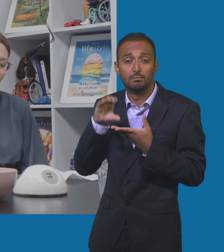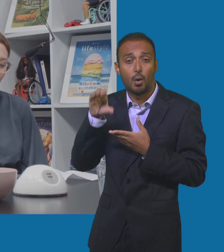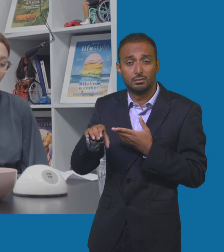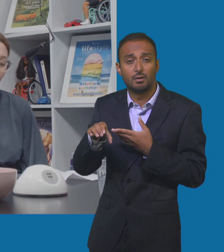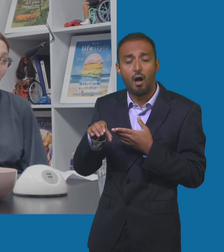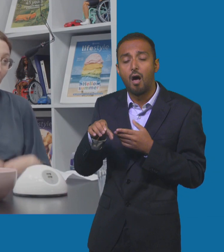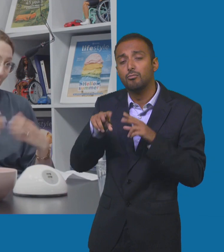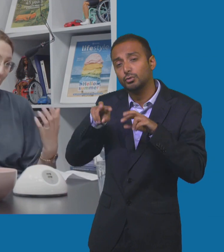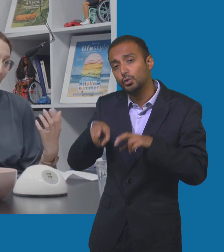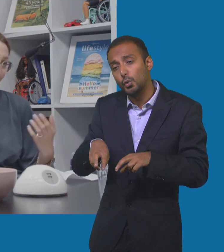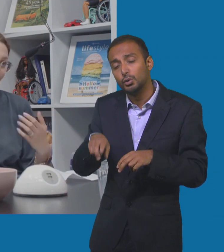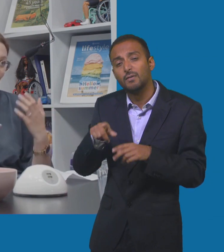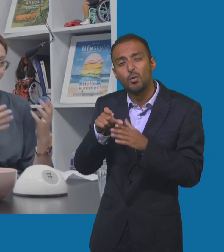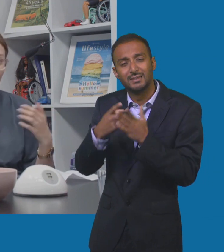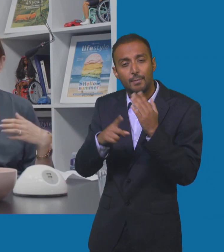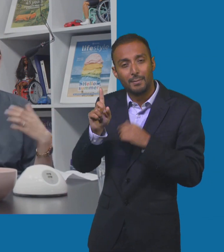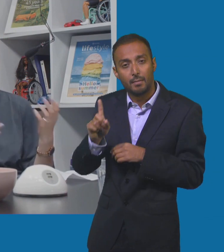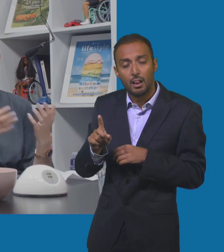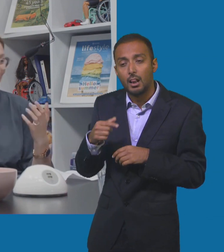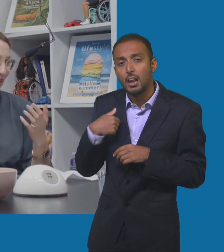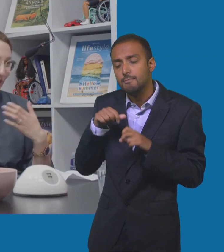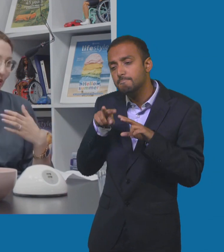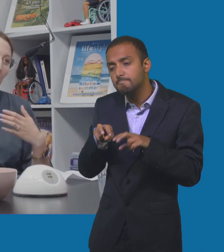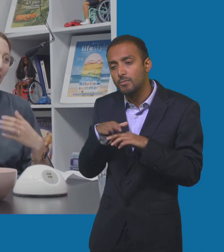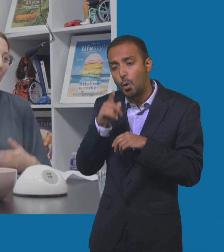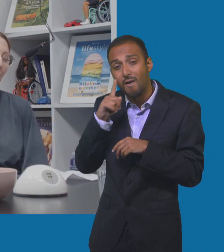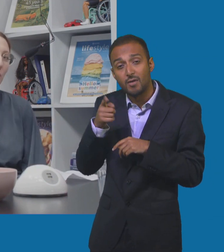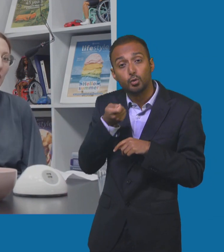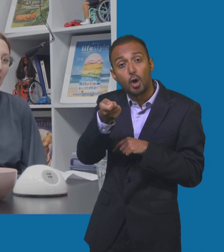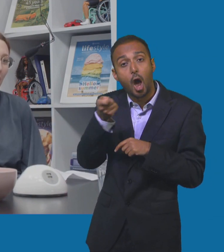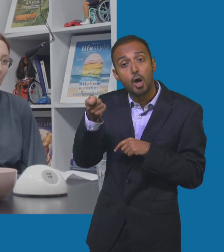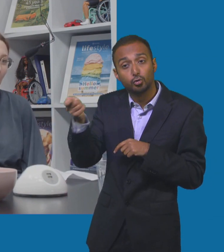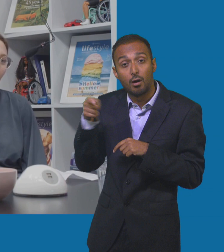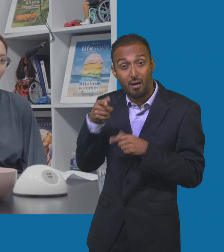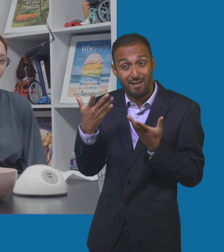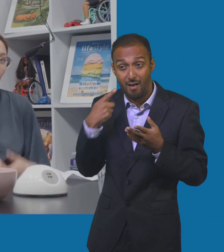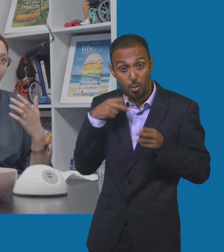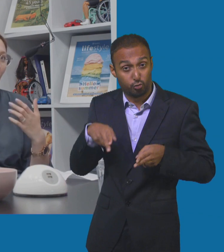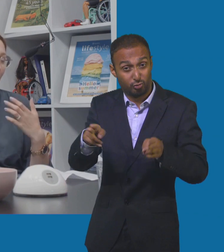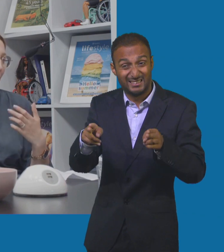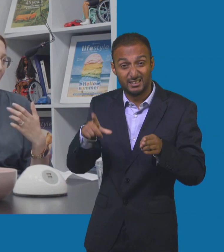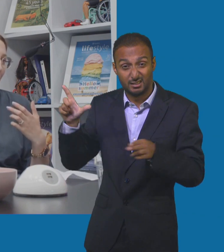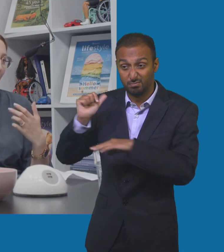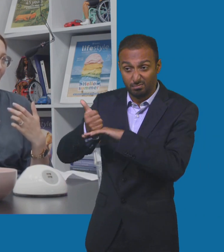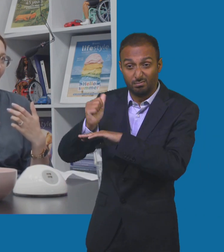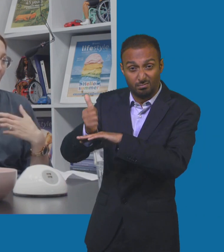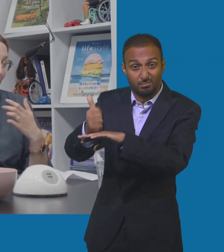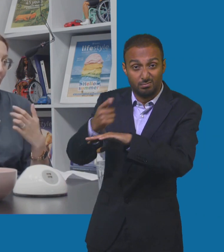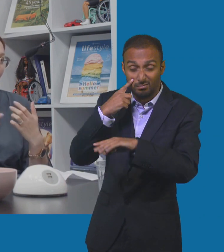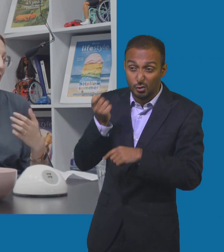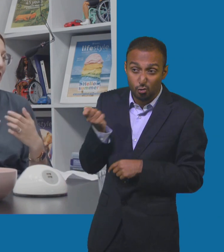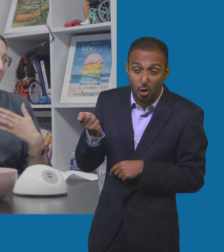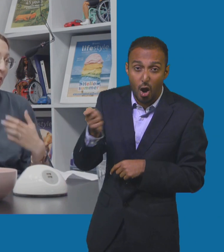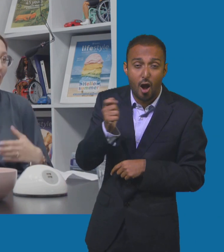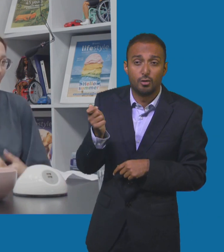that showed that charging infrastructures, the chargers that are being installed in the street as we speak, were not done so in a way that